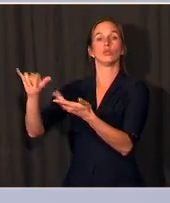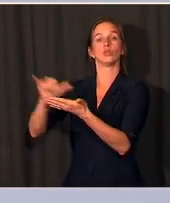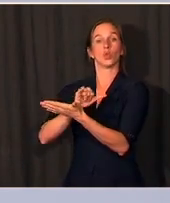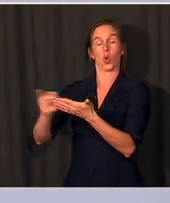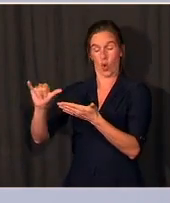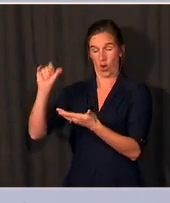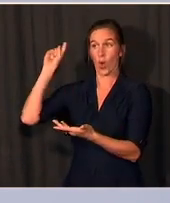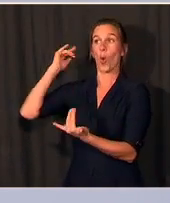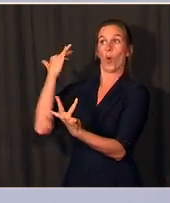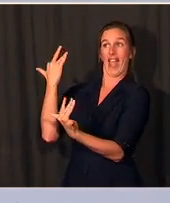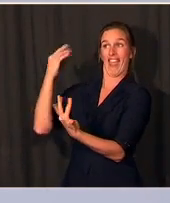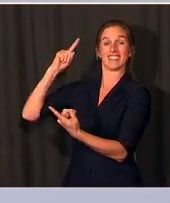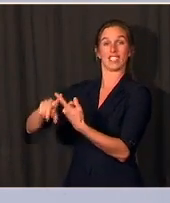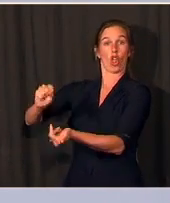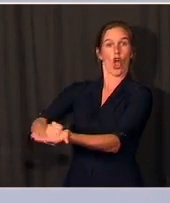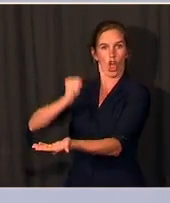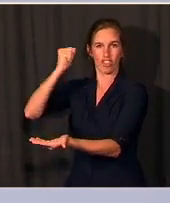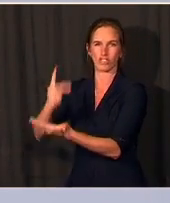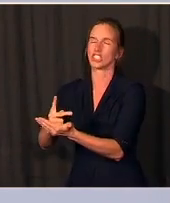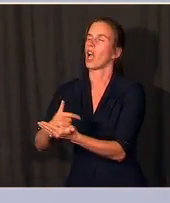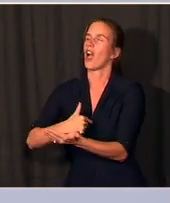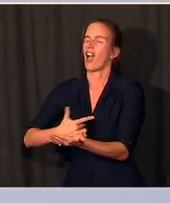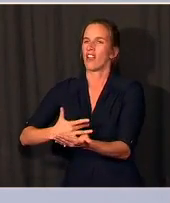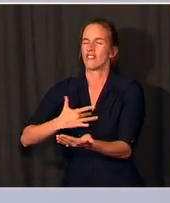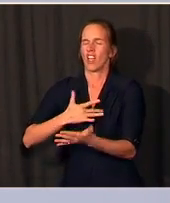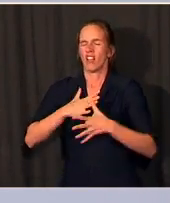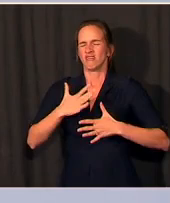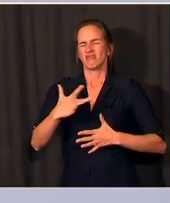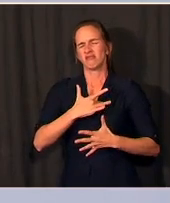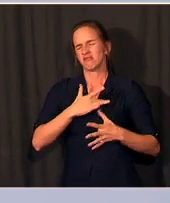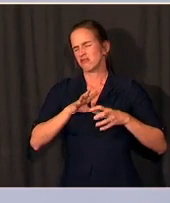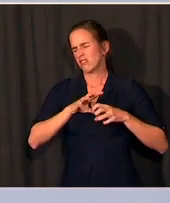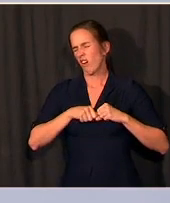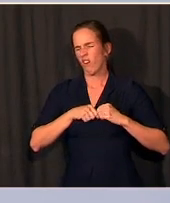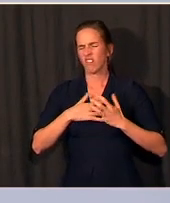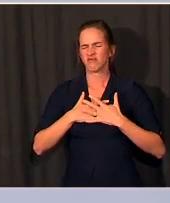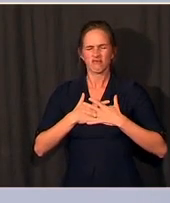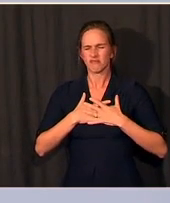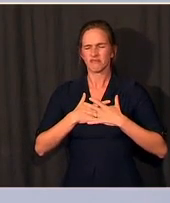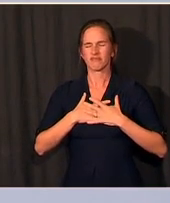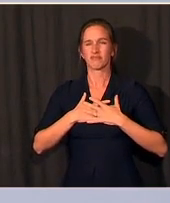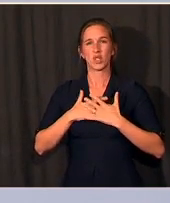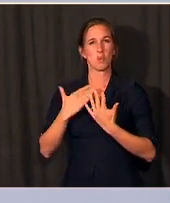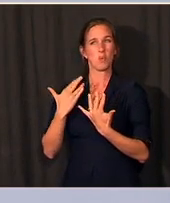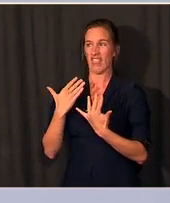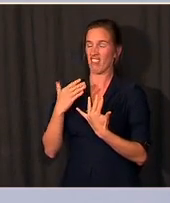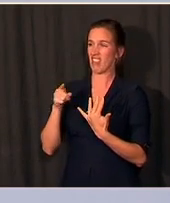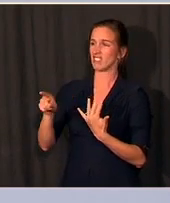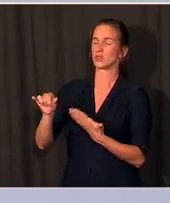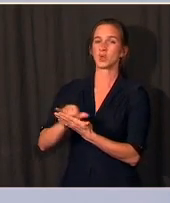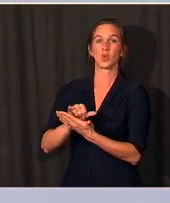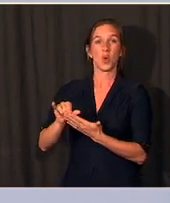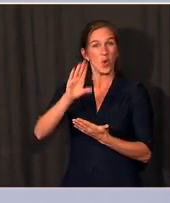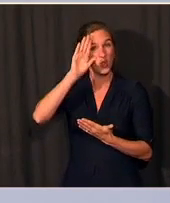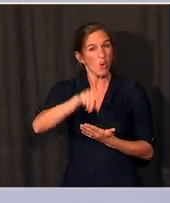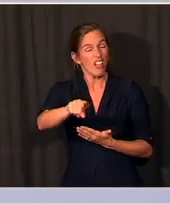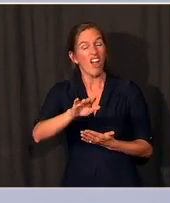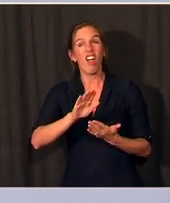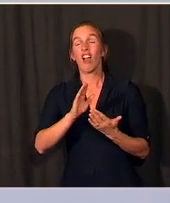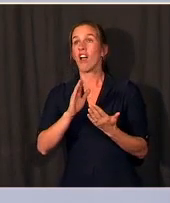authorization to do so, and that pains me to say that. This is a very successful, amazing vaccine at 90% and